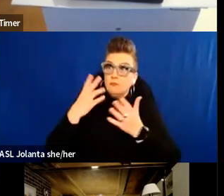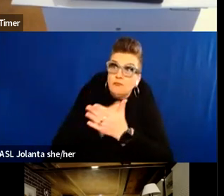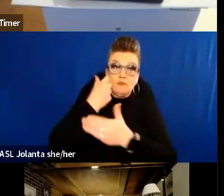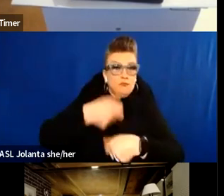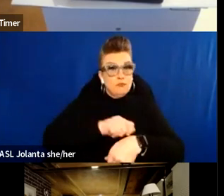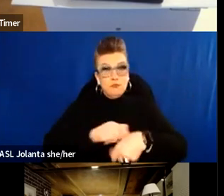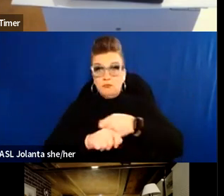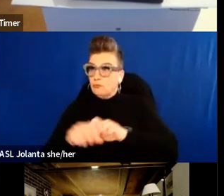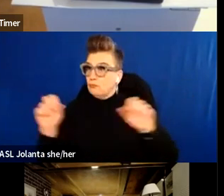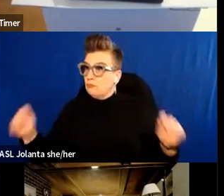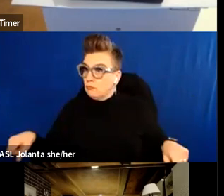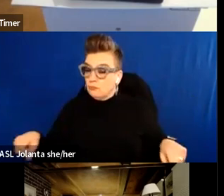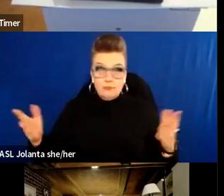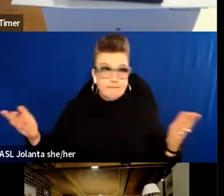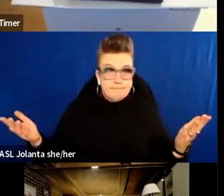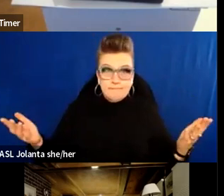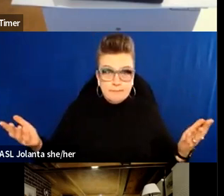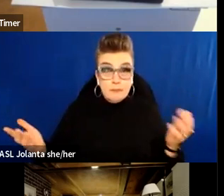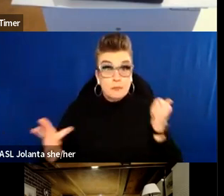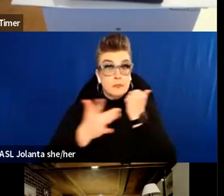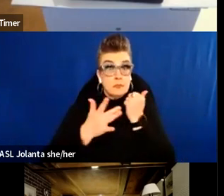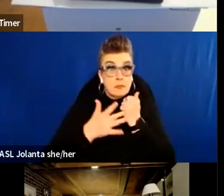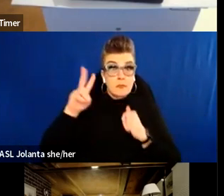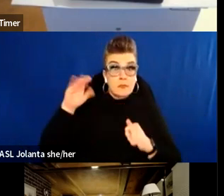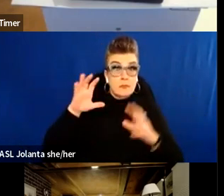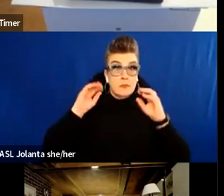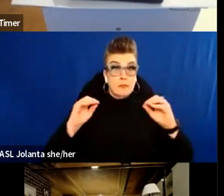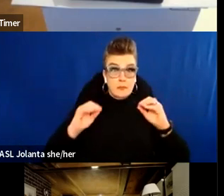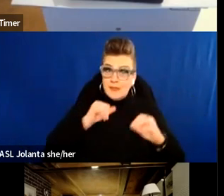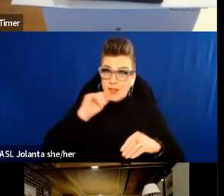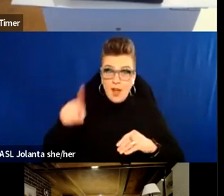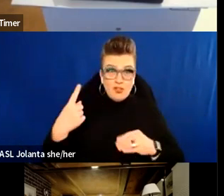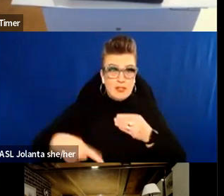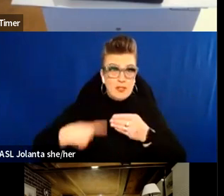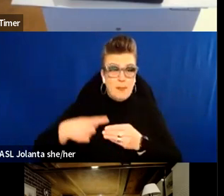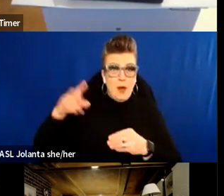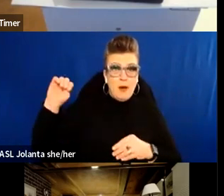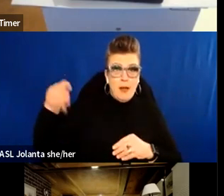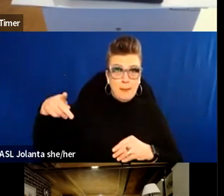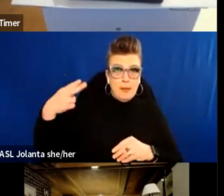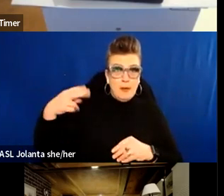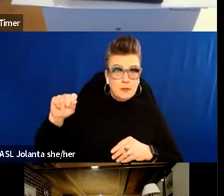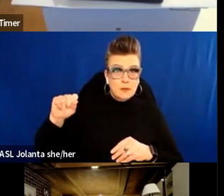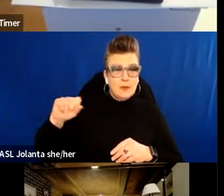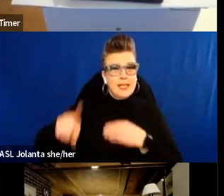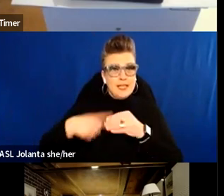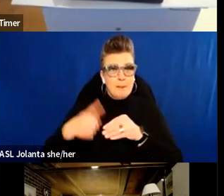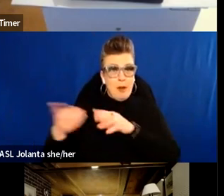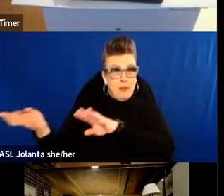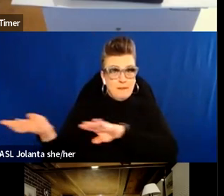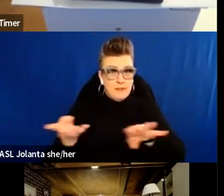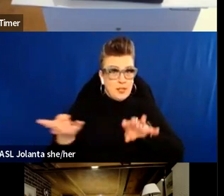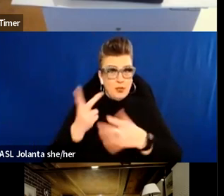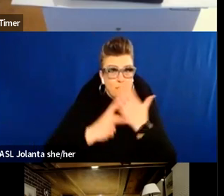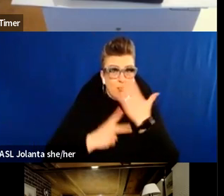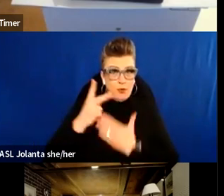technical vocational education is not about madison park high school alone it's about the feeder programs the community